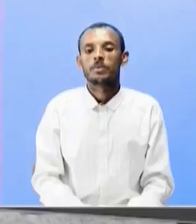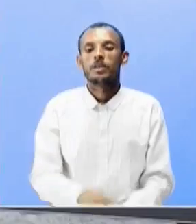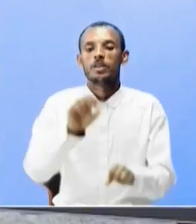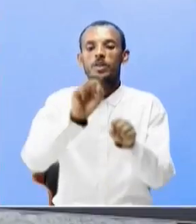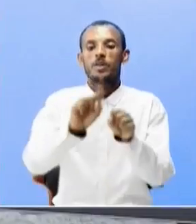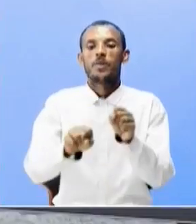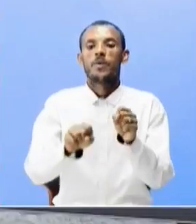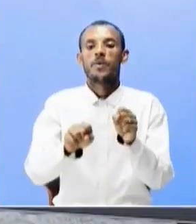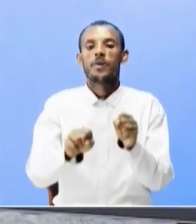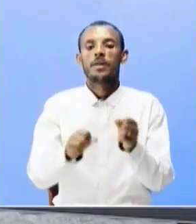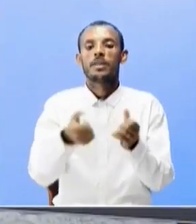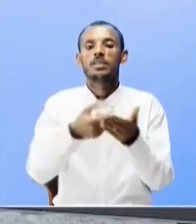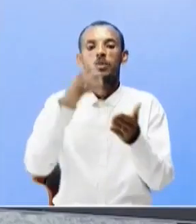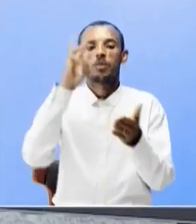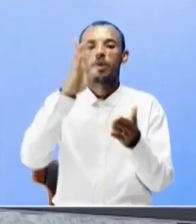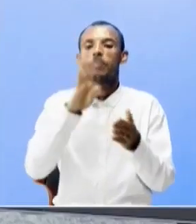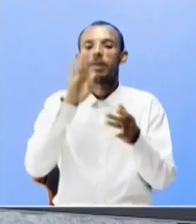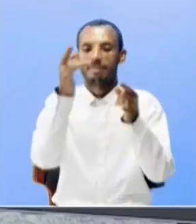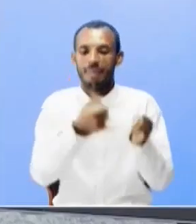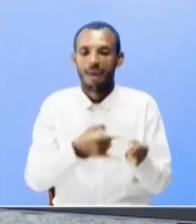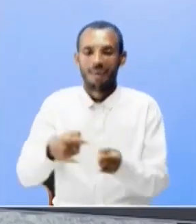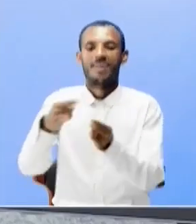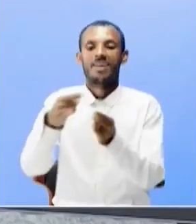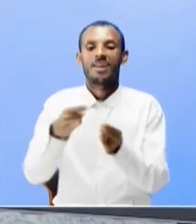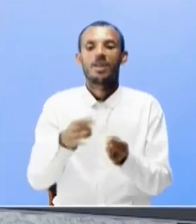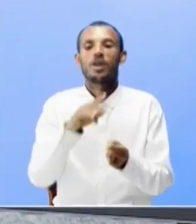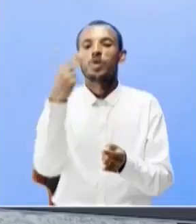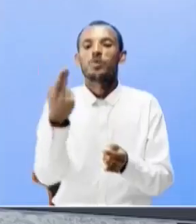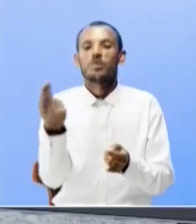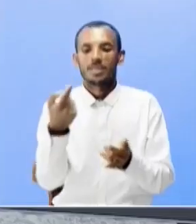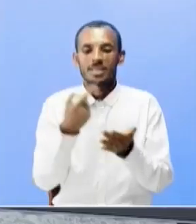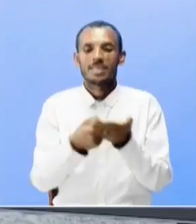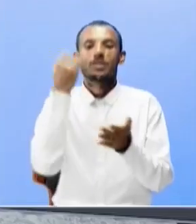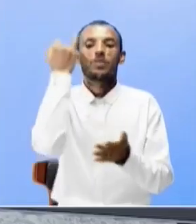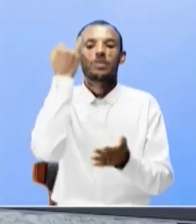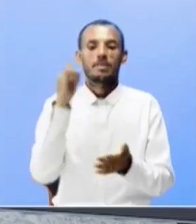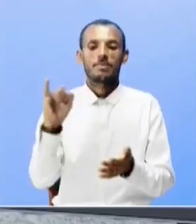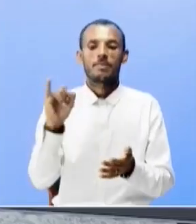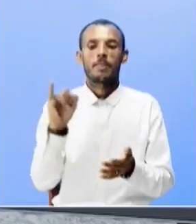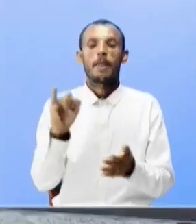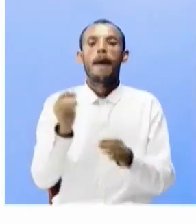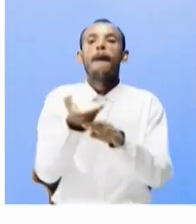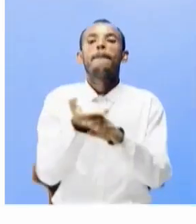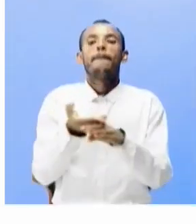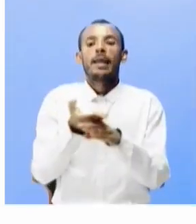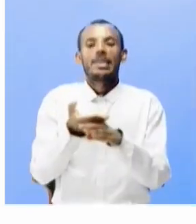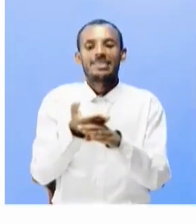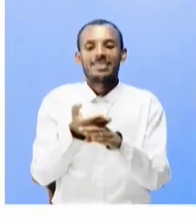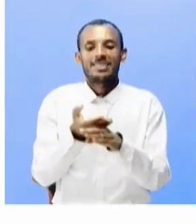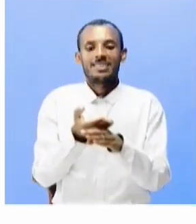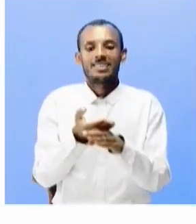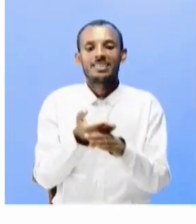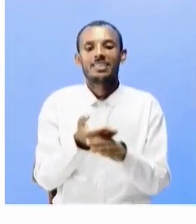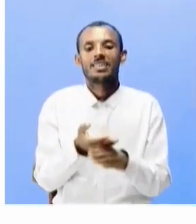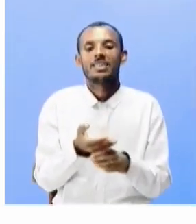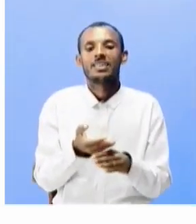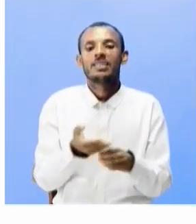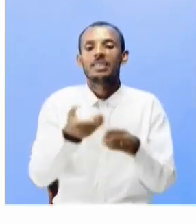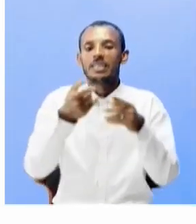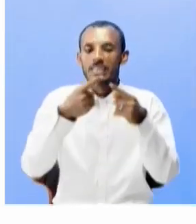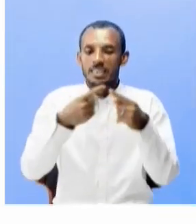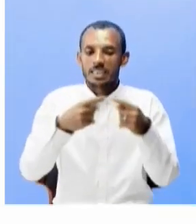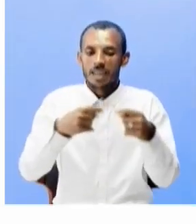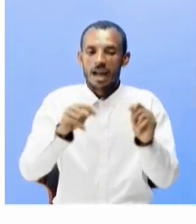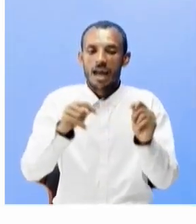So this will be the technique. So using this concept, please let's try 2